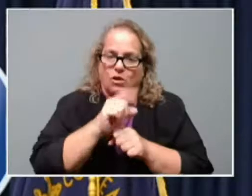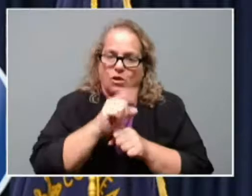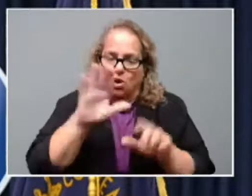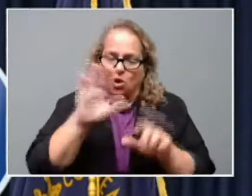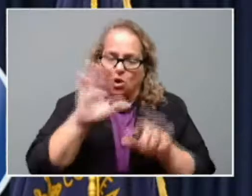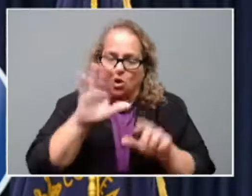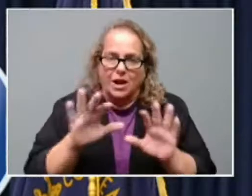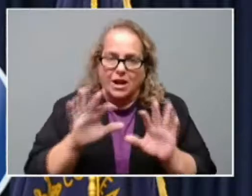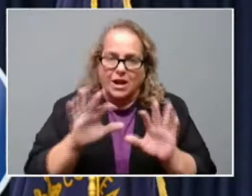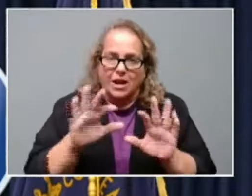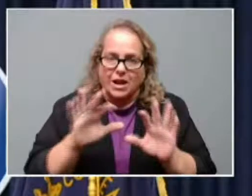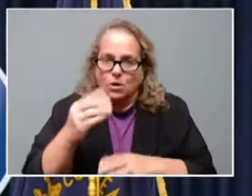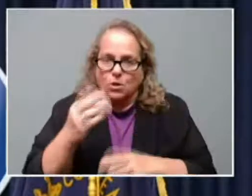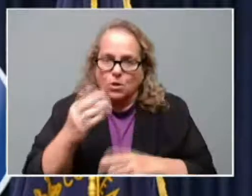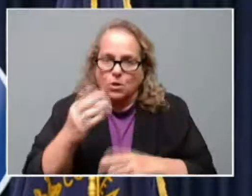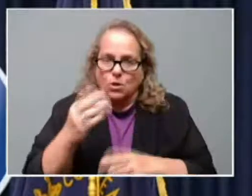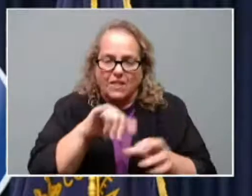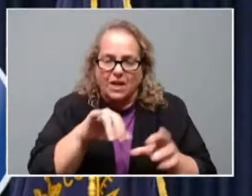this region. We want to thank them